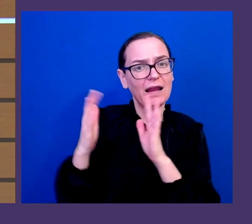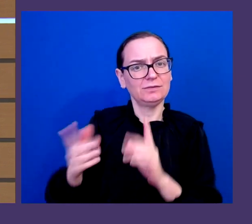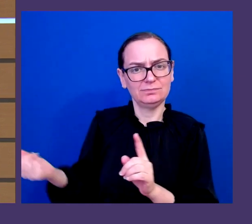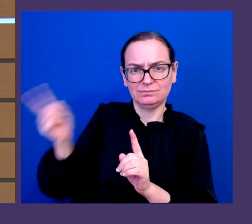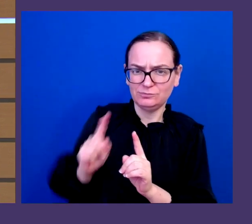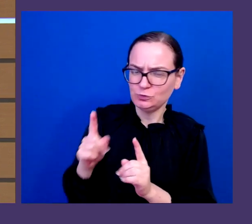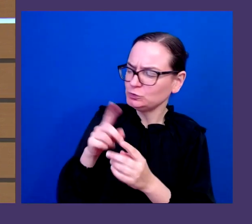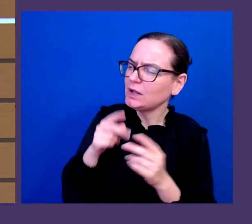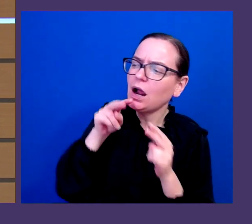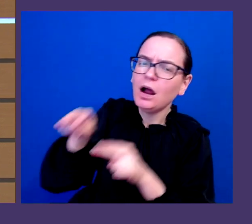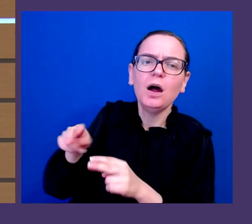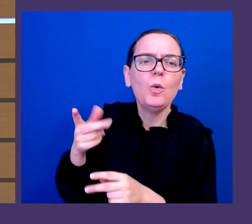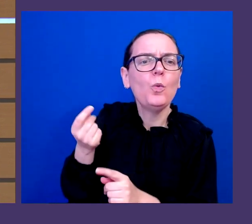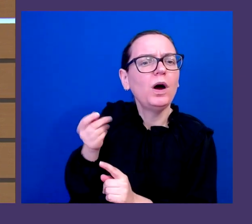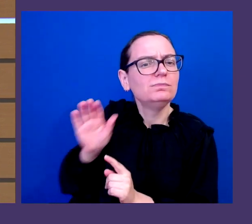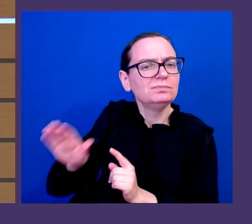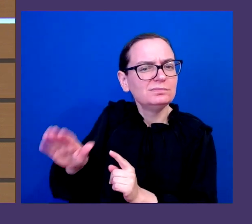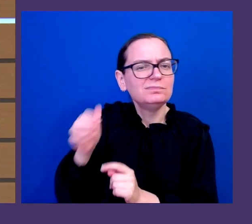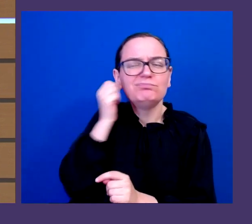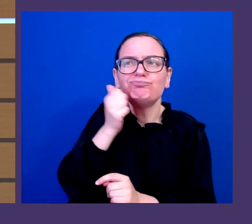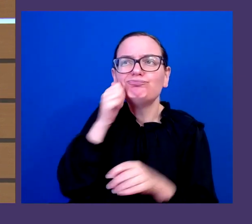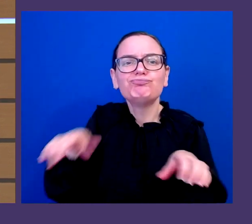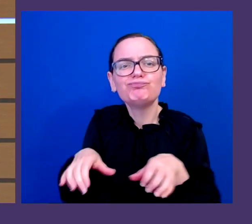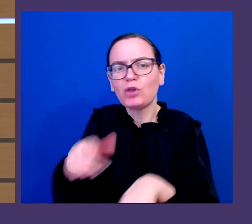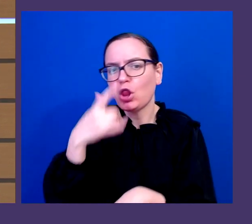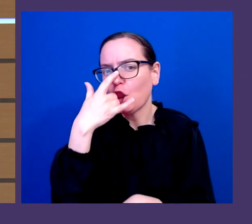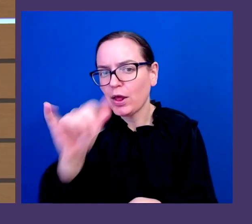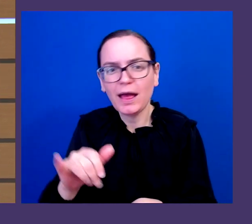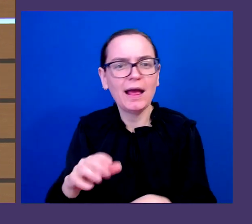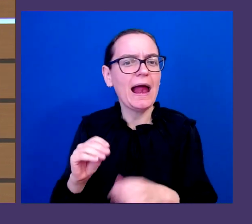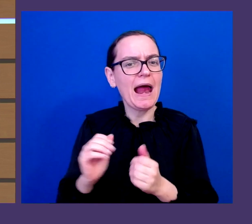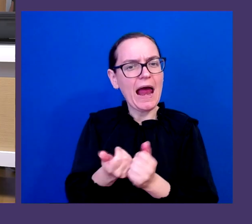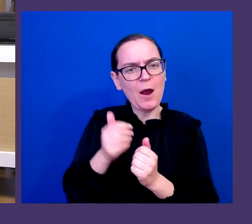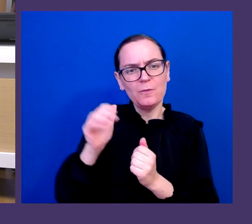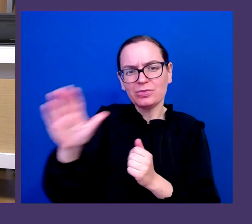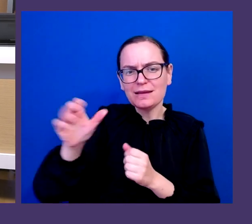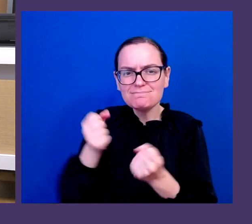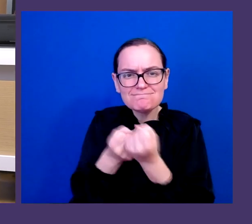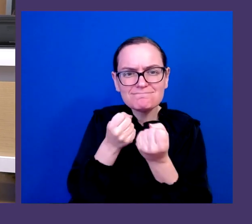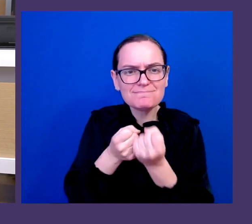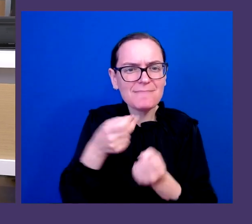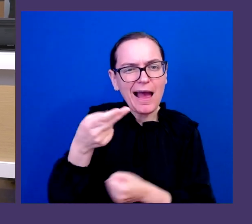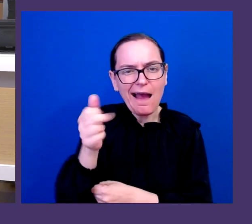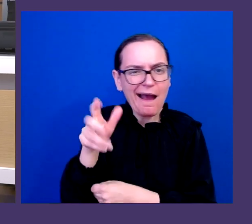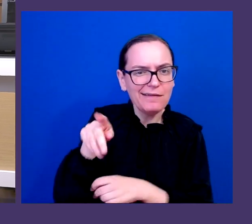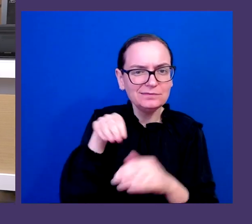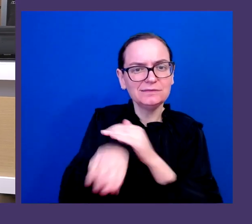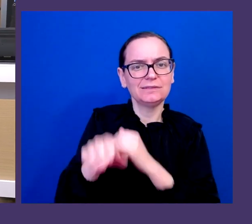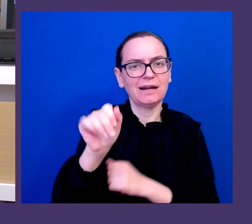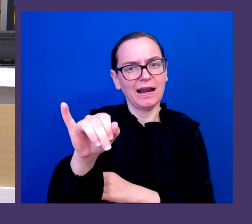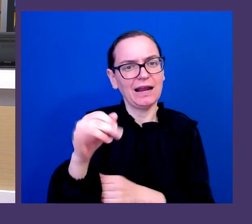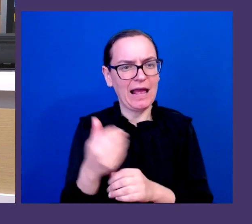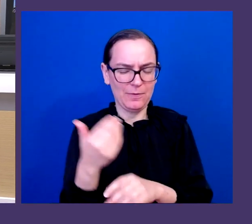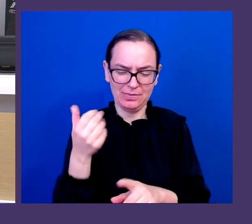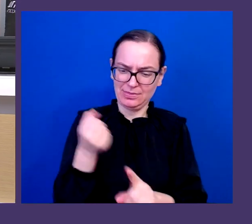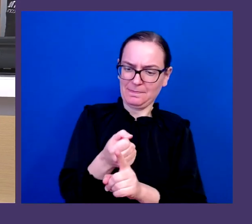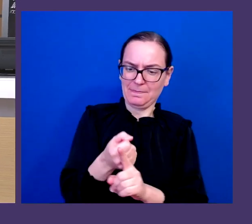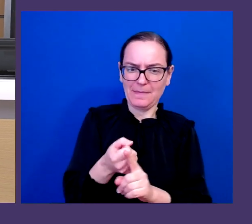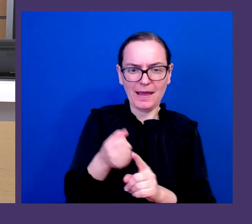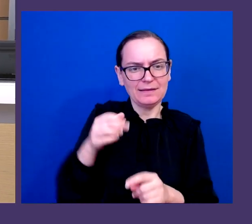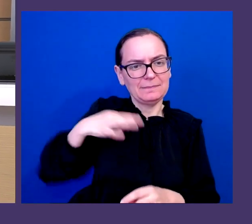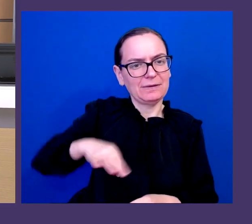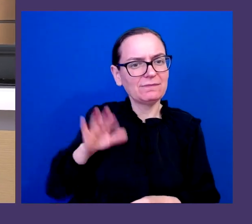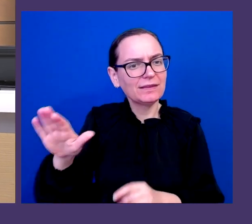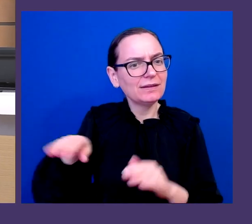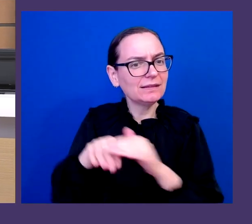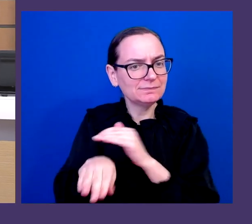AI and how it impacts accessibility for them. So first, I'm excited to join Christina Mallon. Christina, it's at great a demo to have desk.